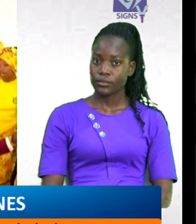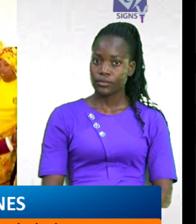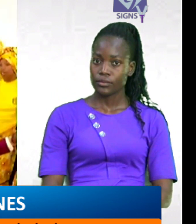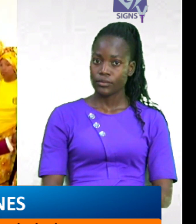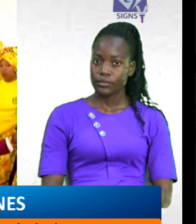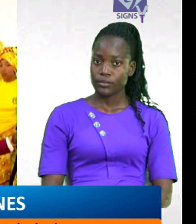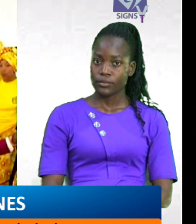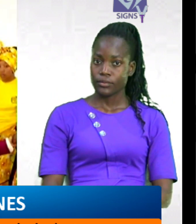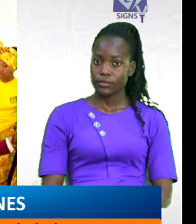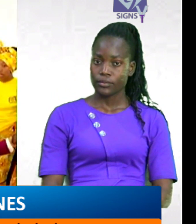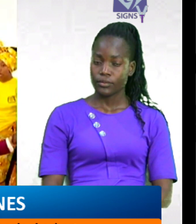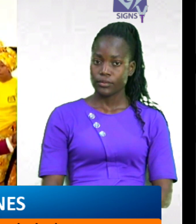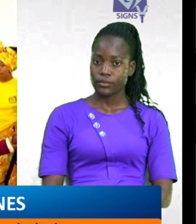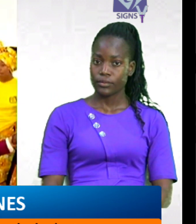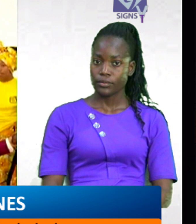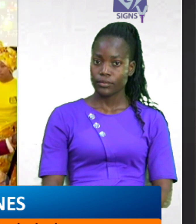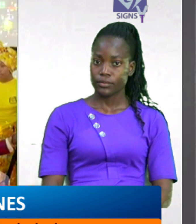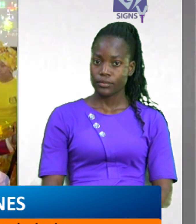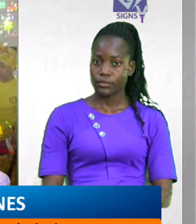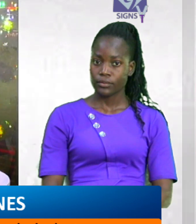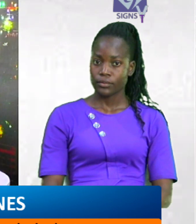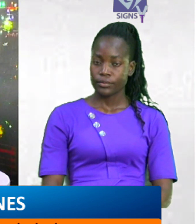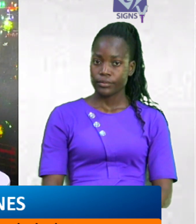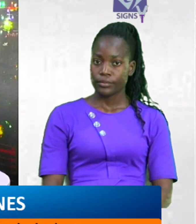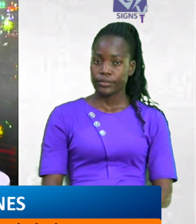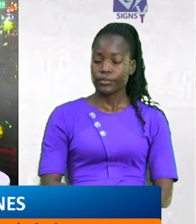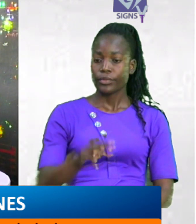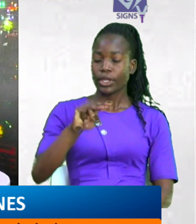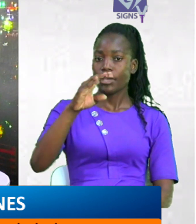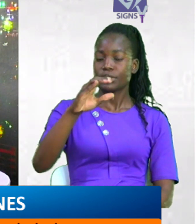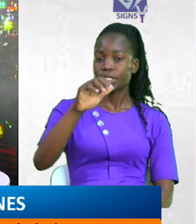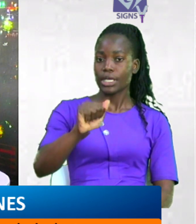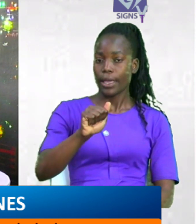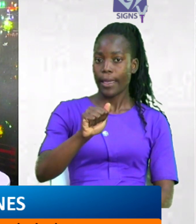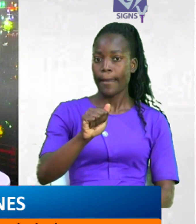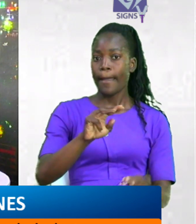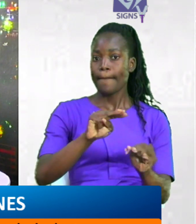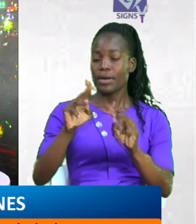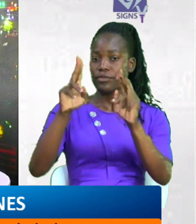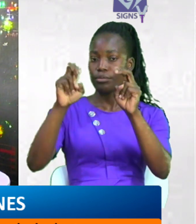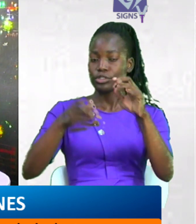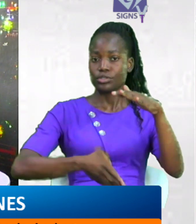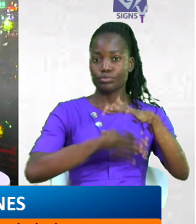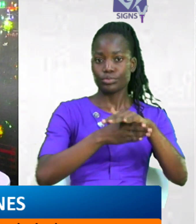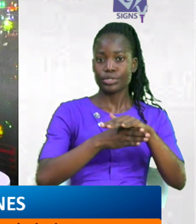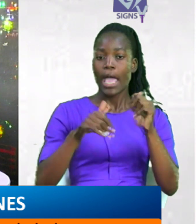other agency to address this problem called corruption. In the entire speech, he was talking